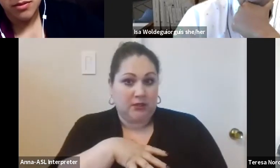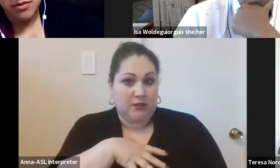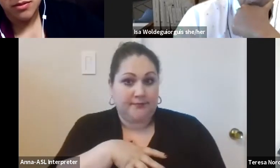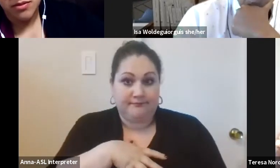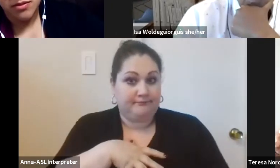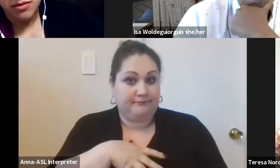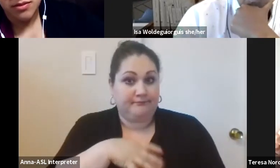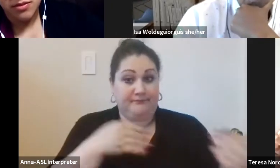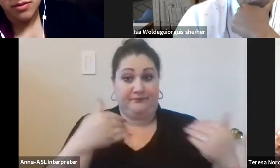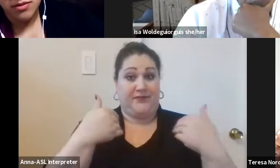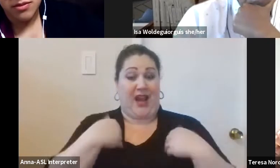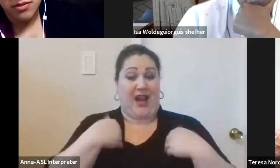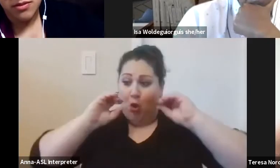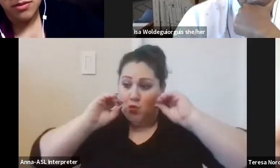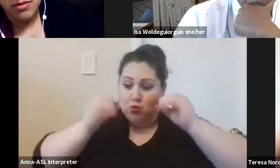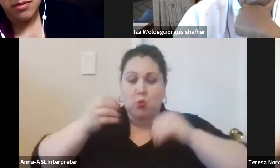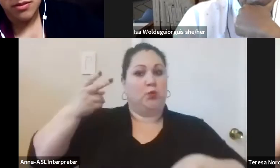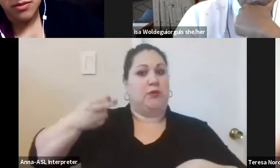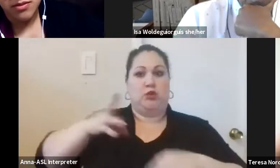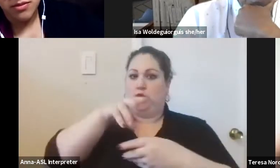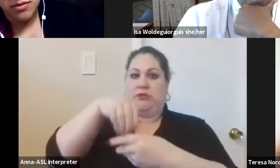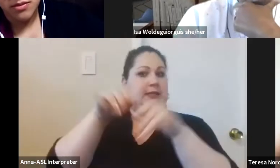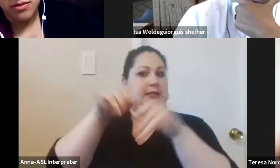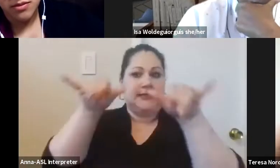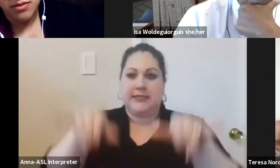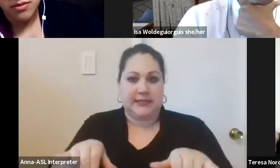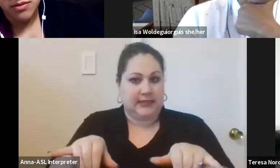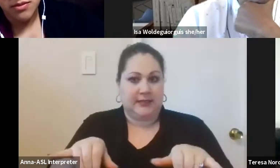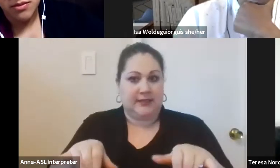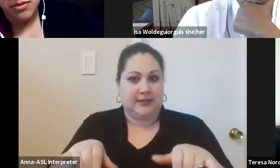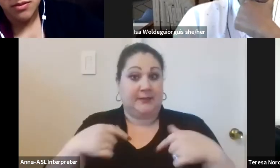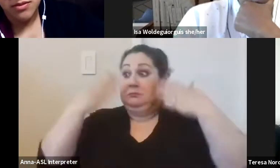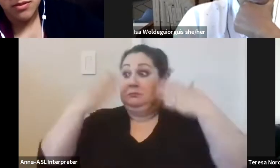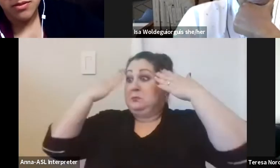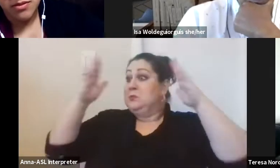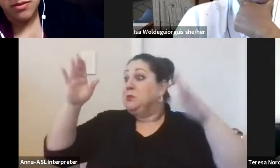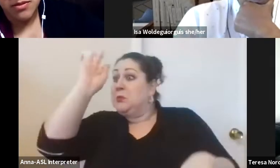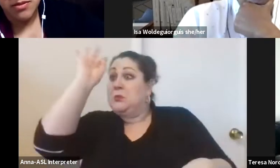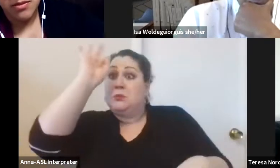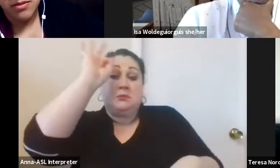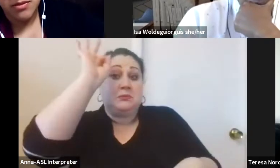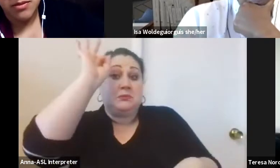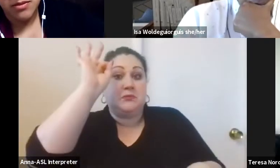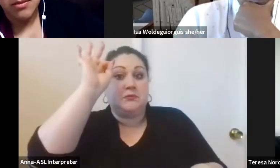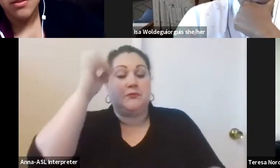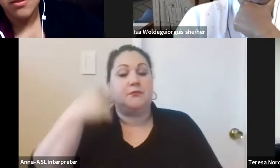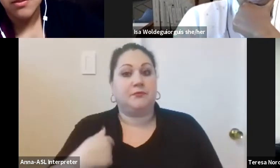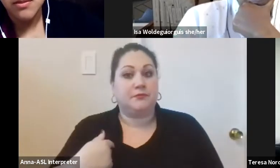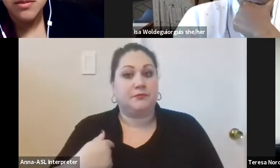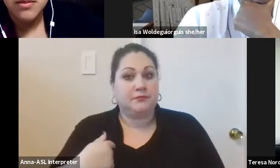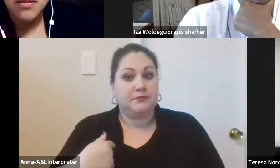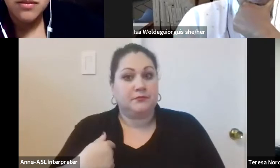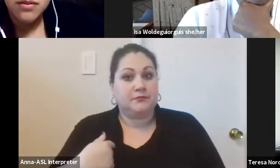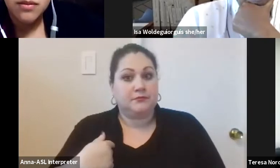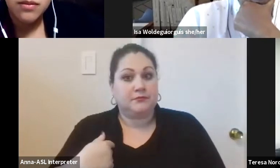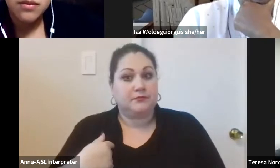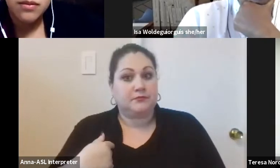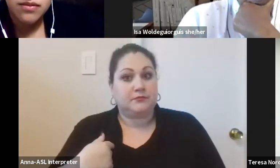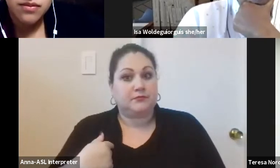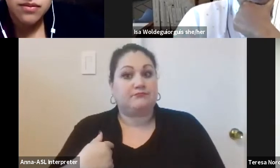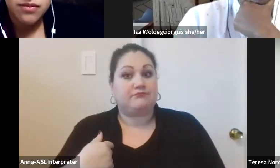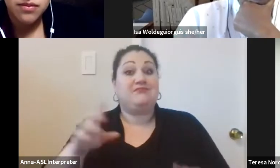no history in the system. I was naive to the system. And it gave all this trickling